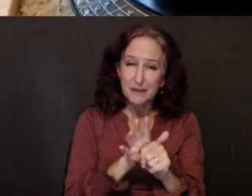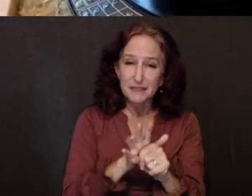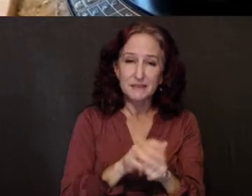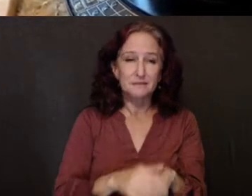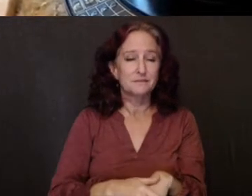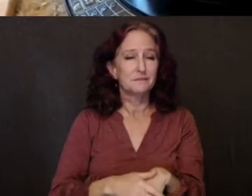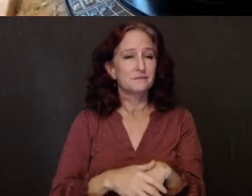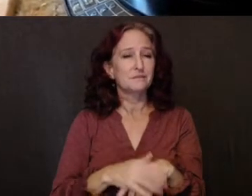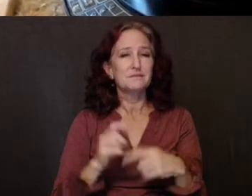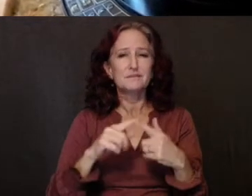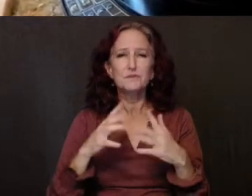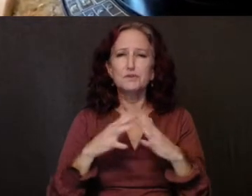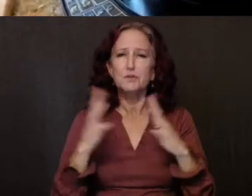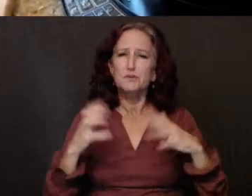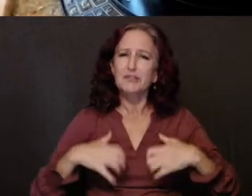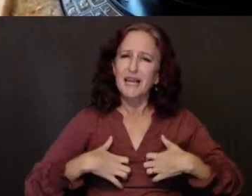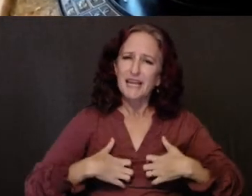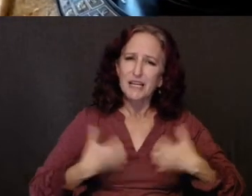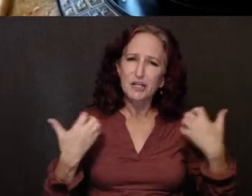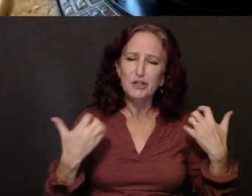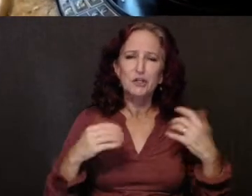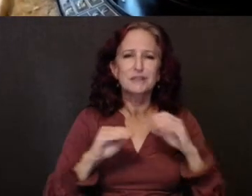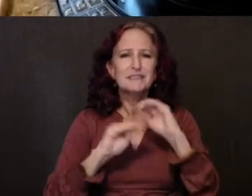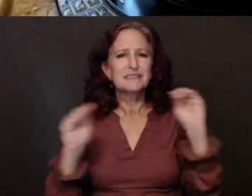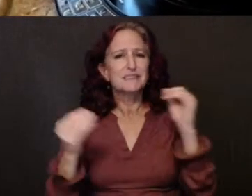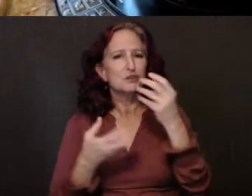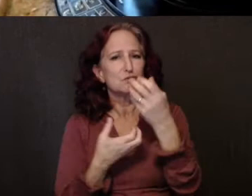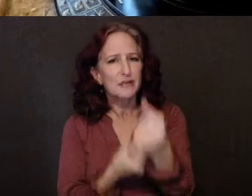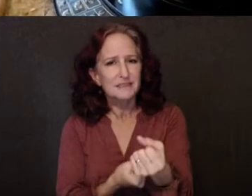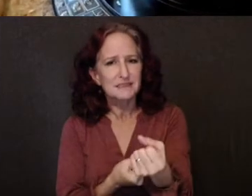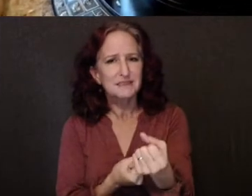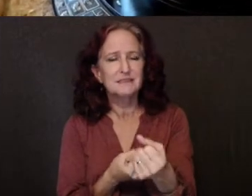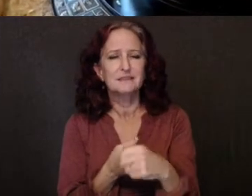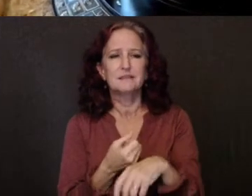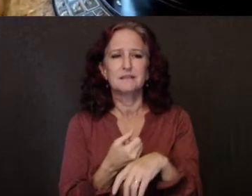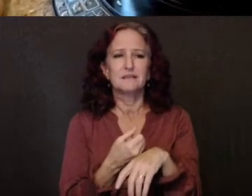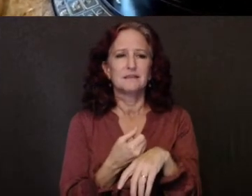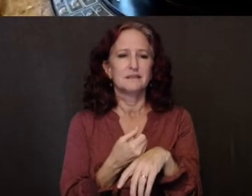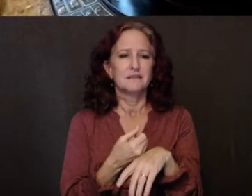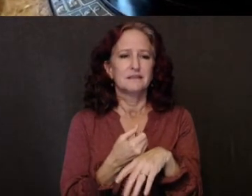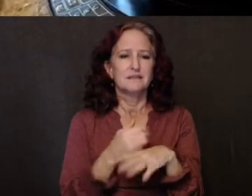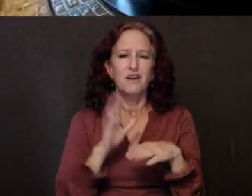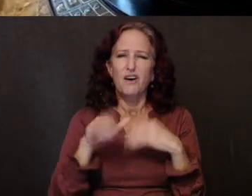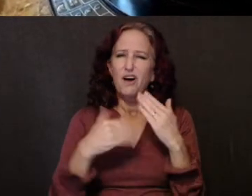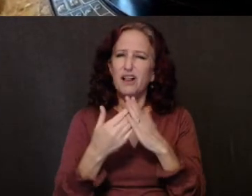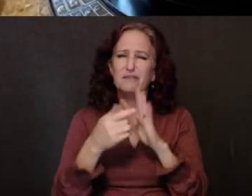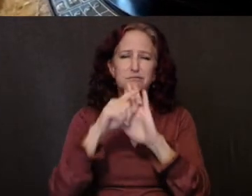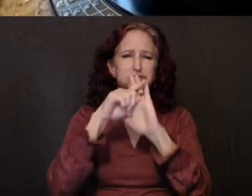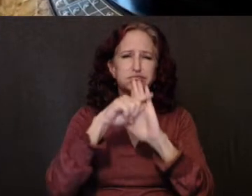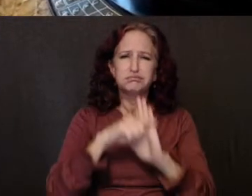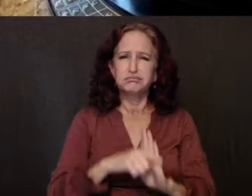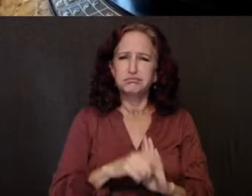it's kind of a reaction to, there was so much. I felt like in the midst of all this pandemic stuff, there was so much